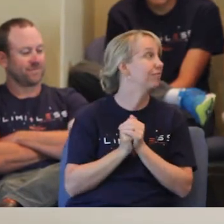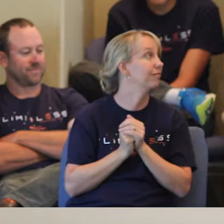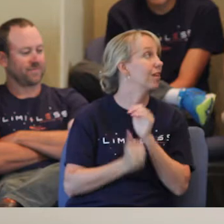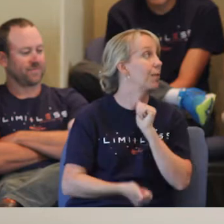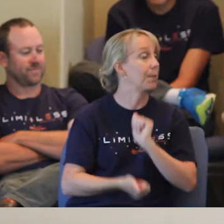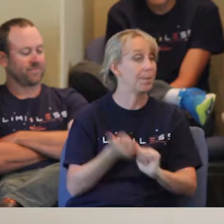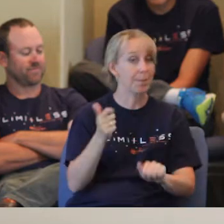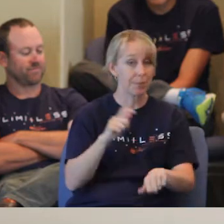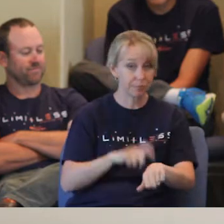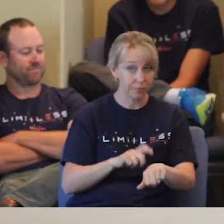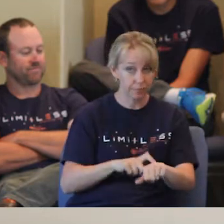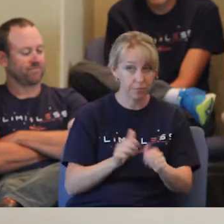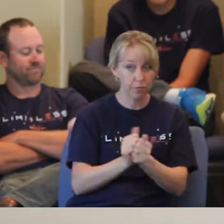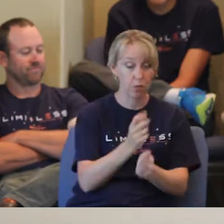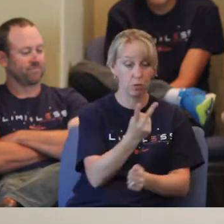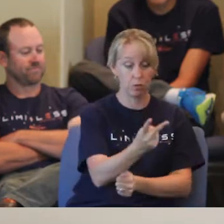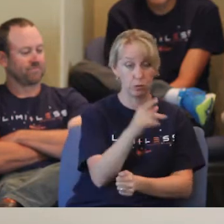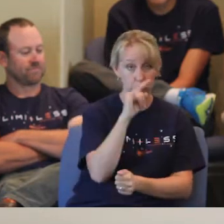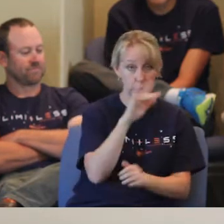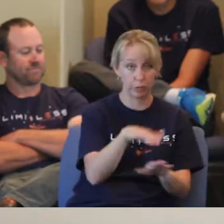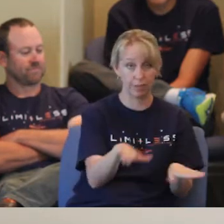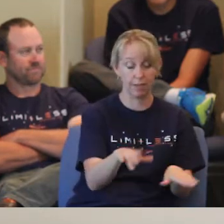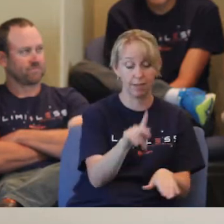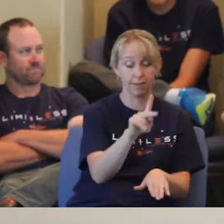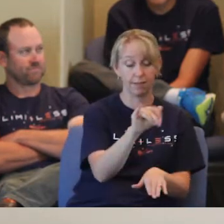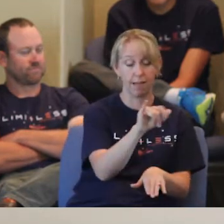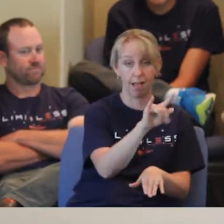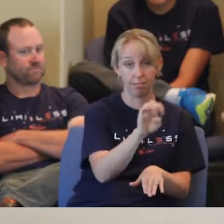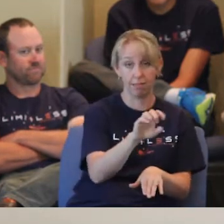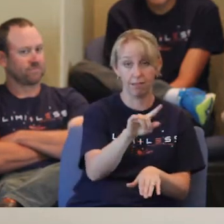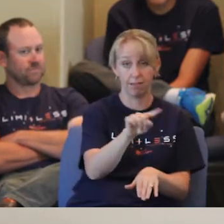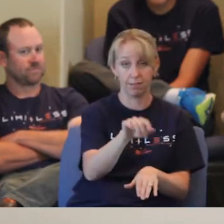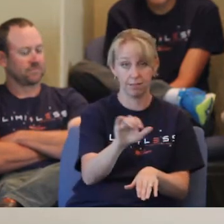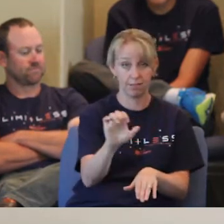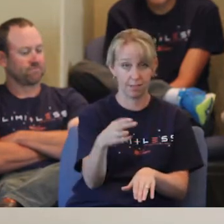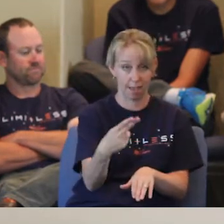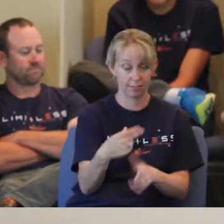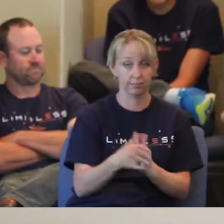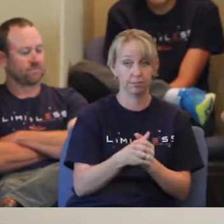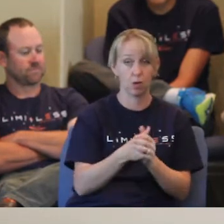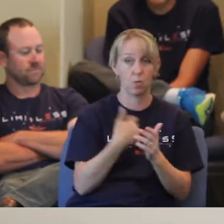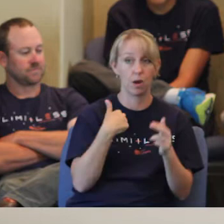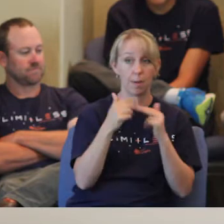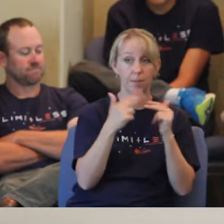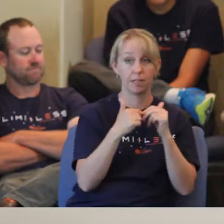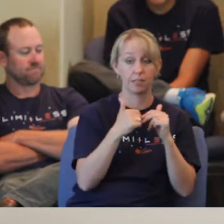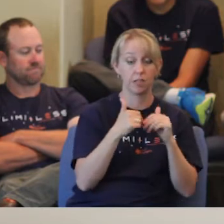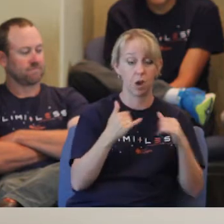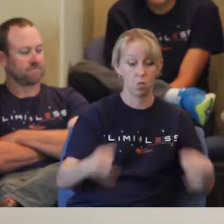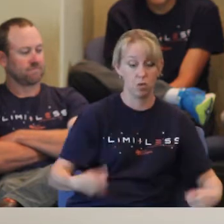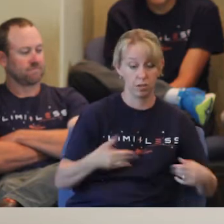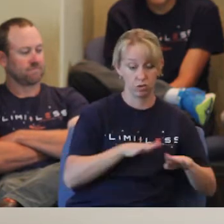there with his two kids, Kylie and Zach. And we were building a real wheelchair ramp for them,